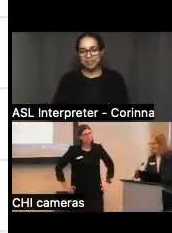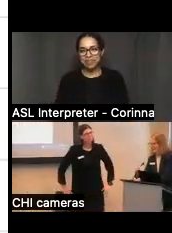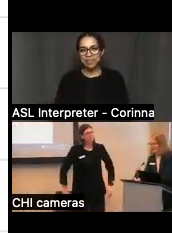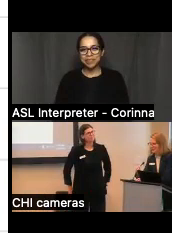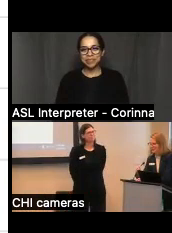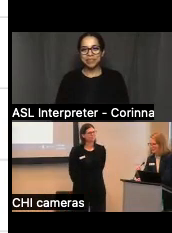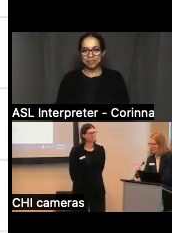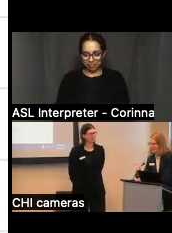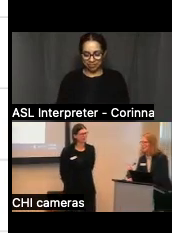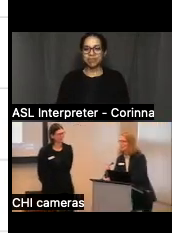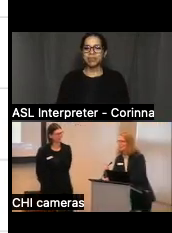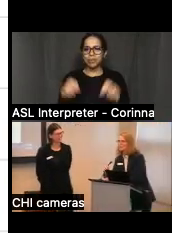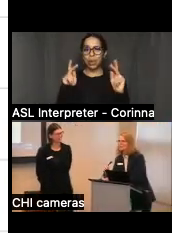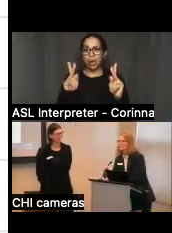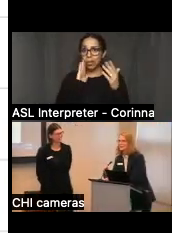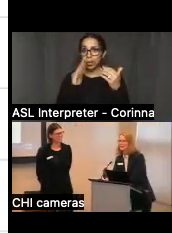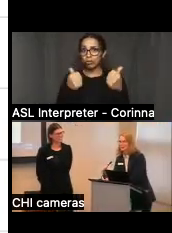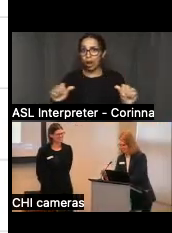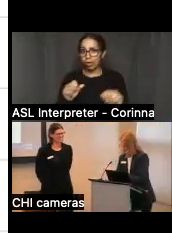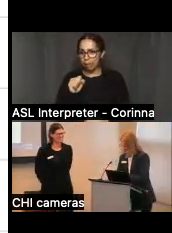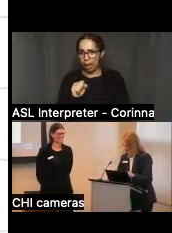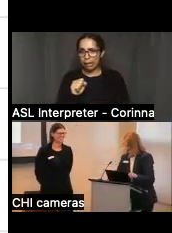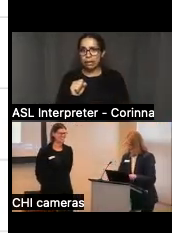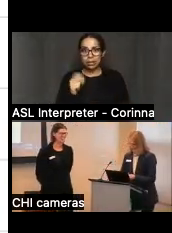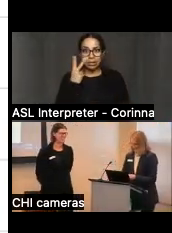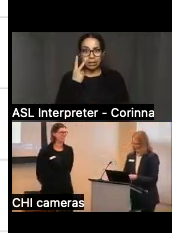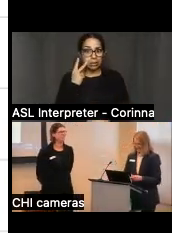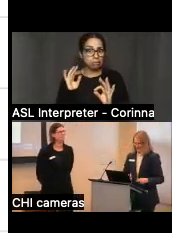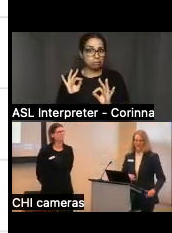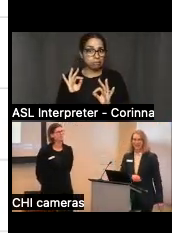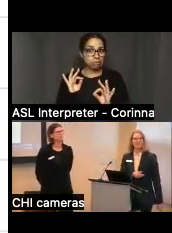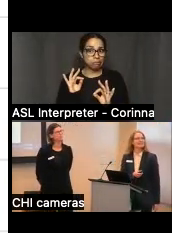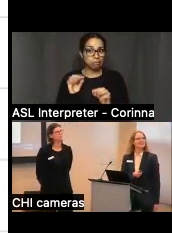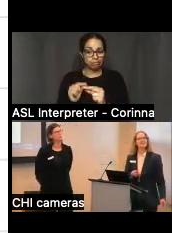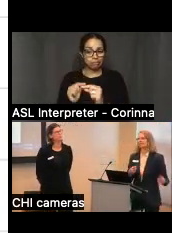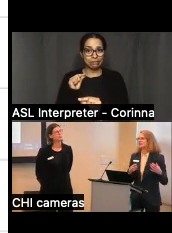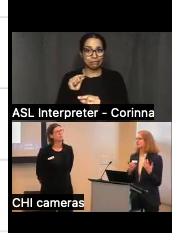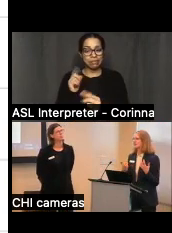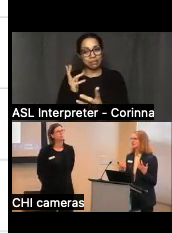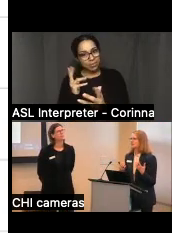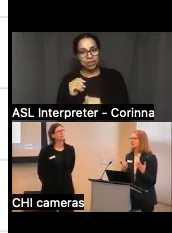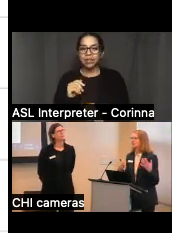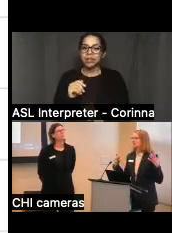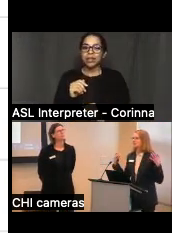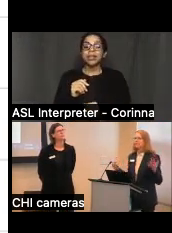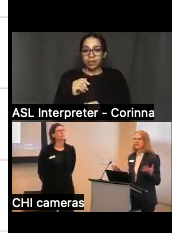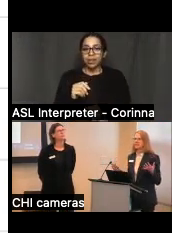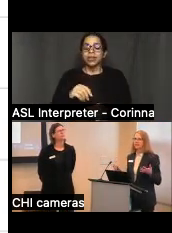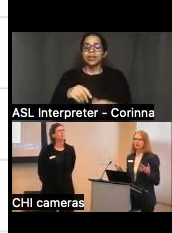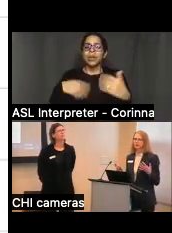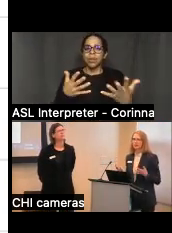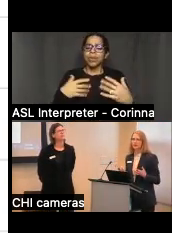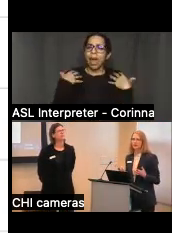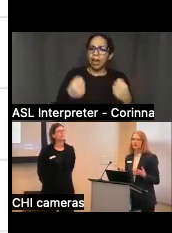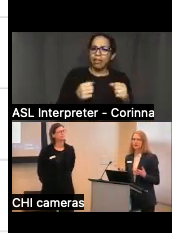All right, I'm going to try this mic for a sec. We'll just see how it goes. Okay, in addition to the Health Foundation, though, there are many,